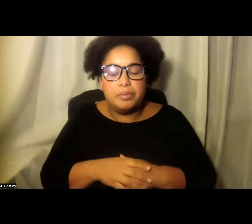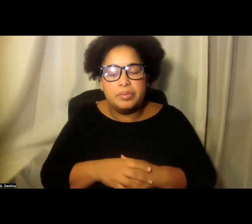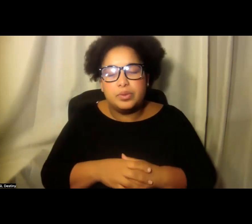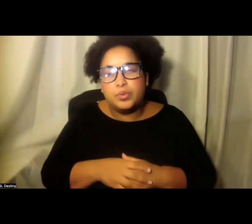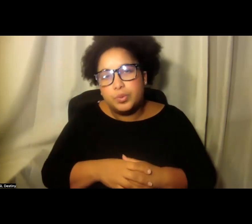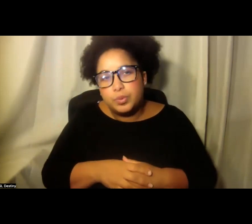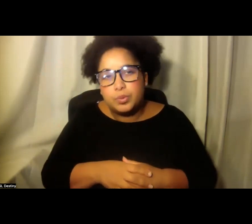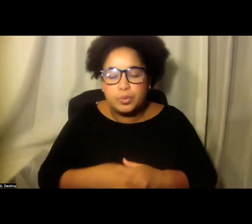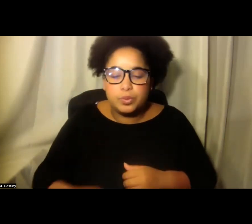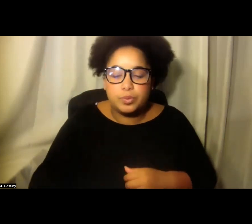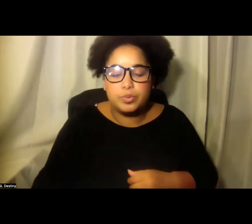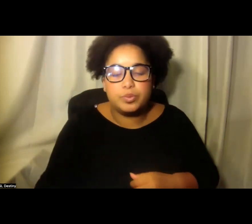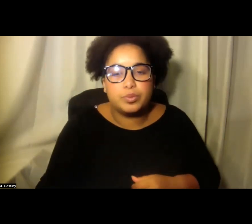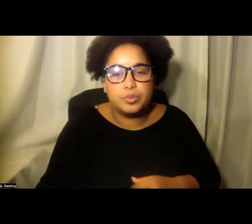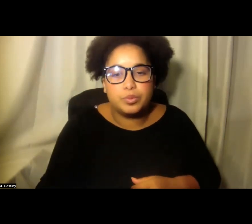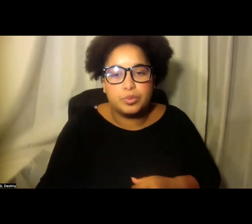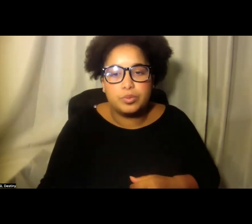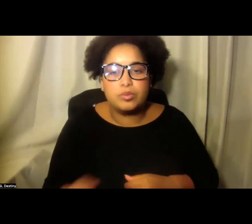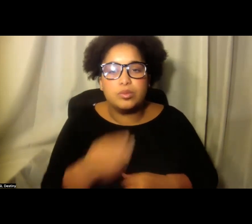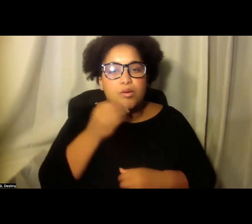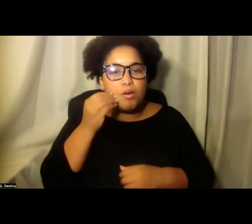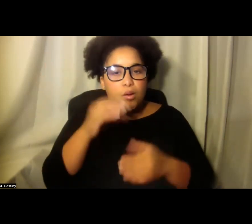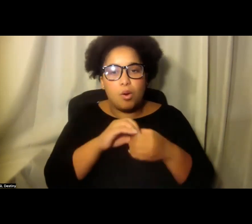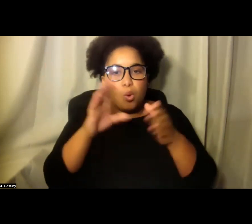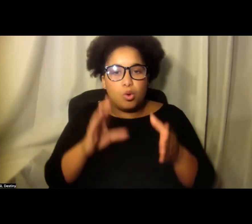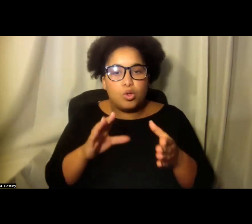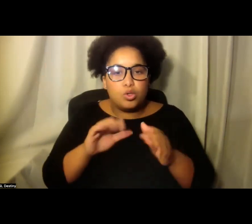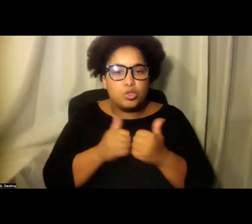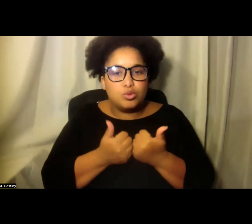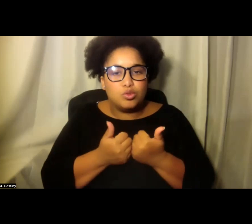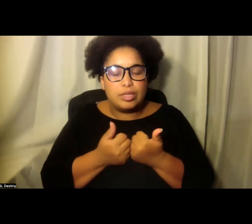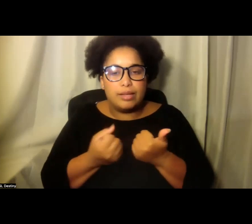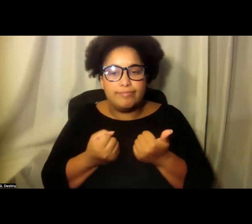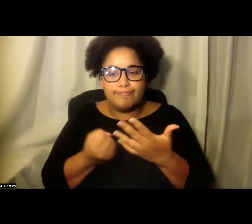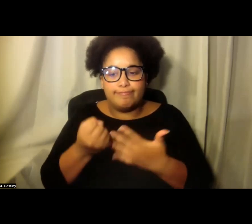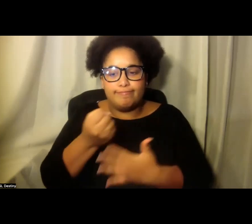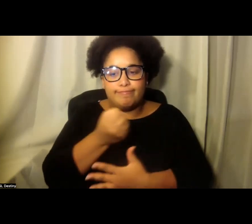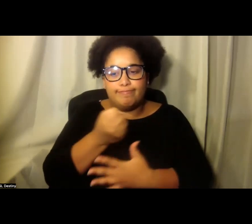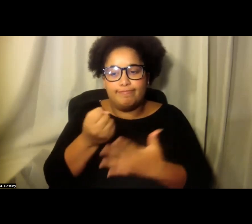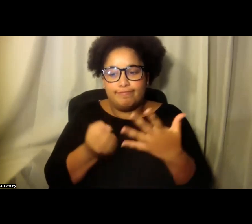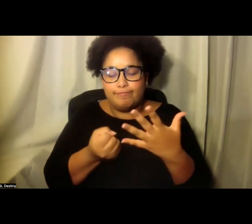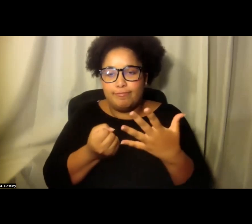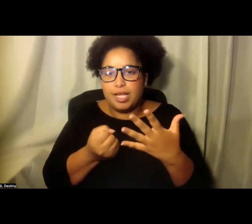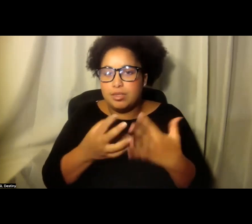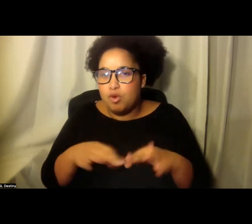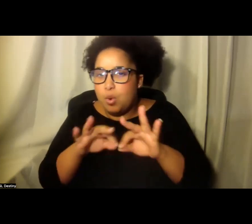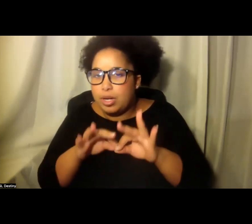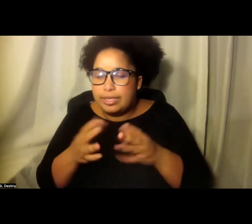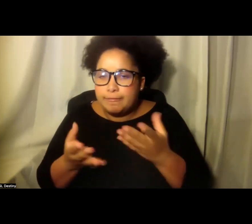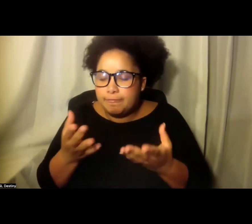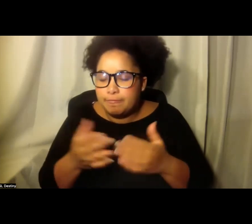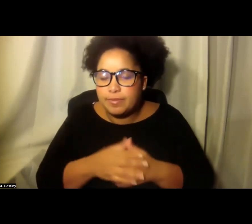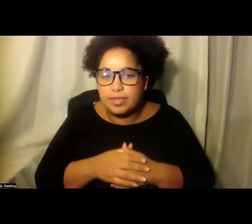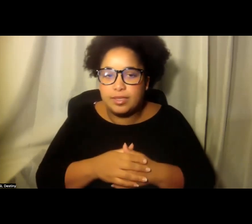know if a homeowners association, how high they would rank in the process. So I'm not gonna count